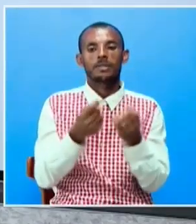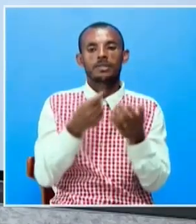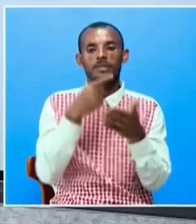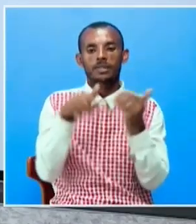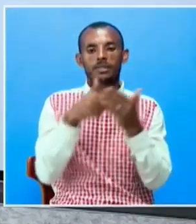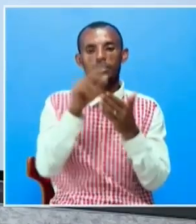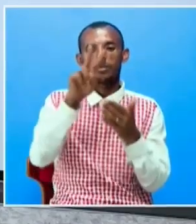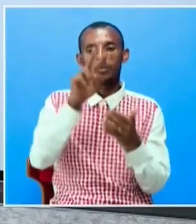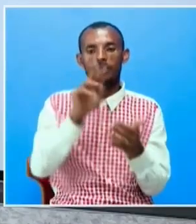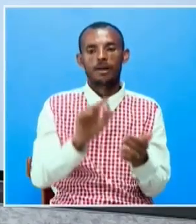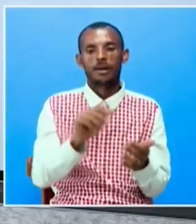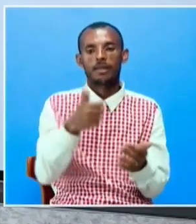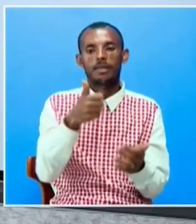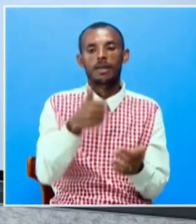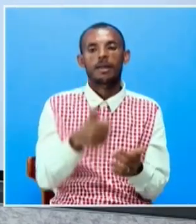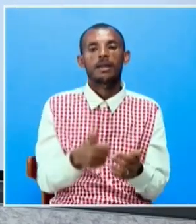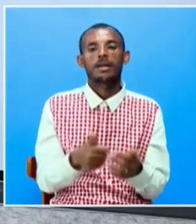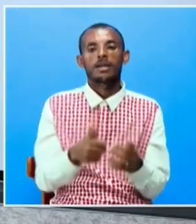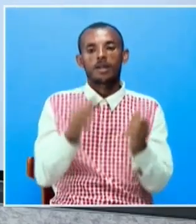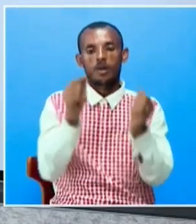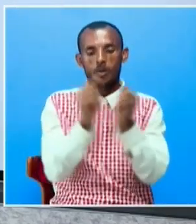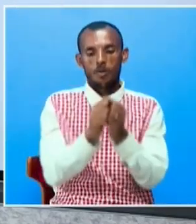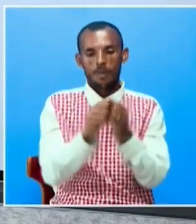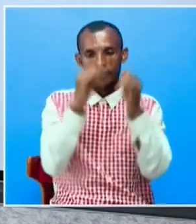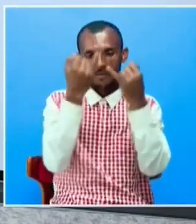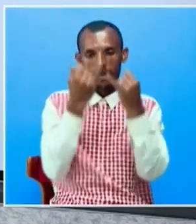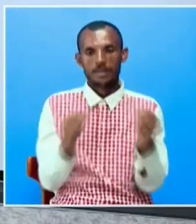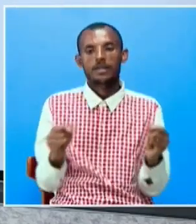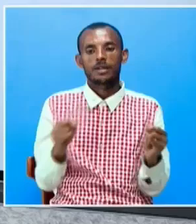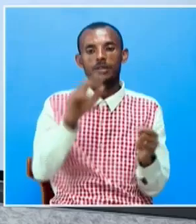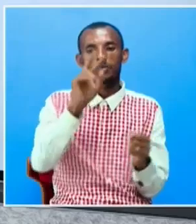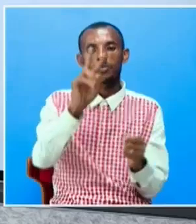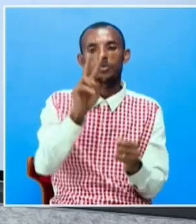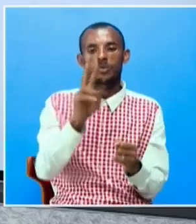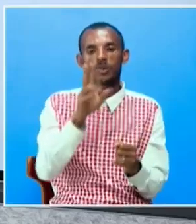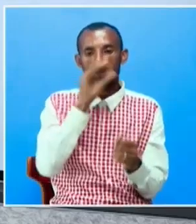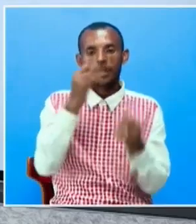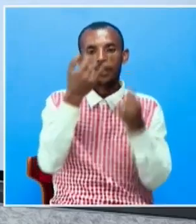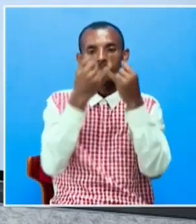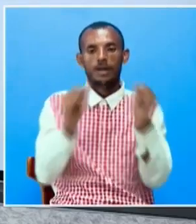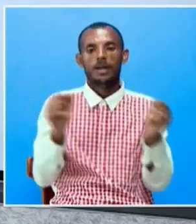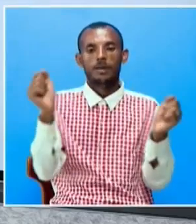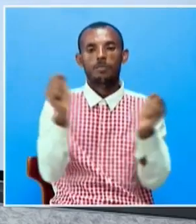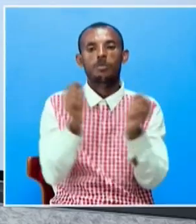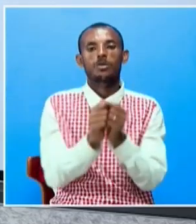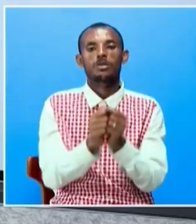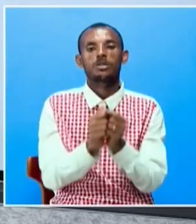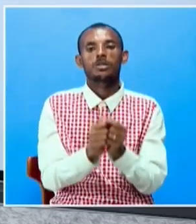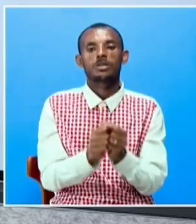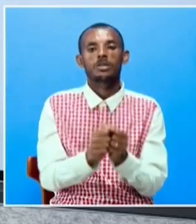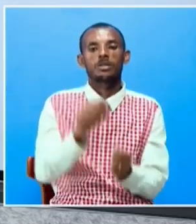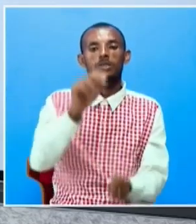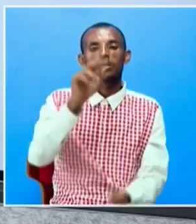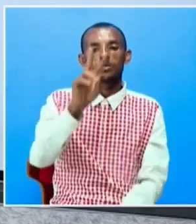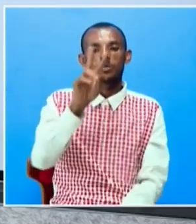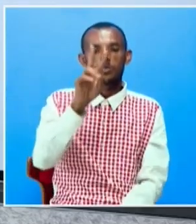10 has a common factor, their common factor is 2. So let's divide both by 2.